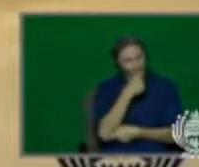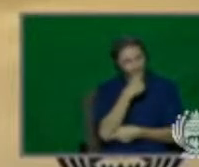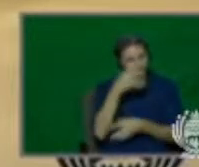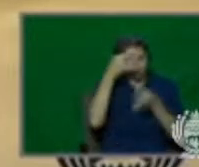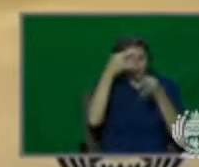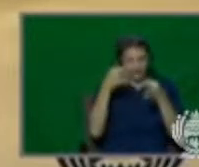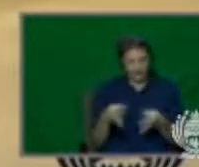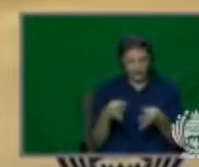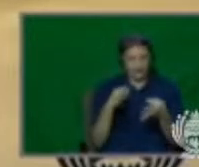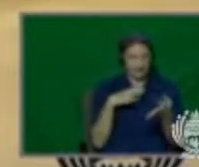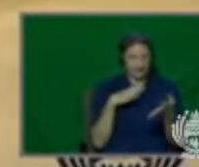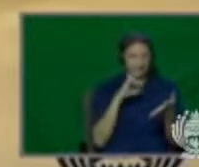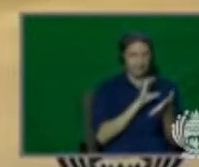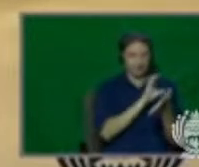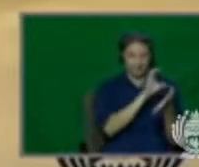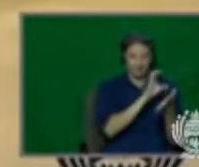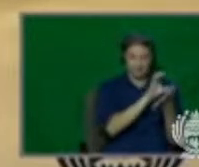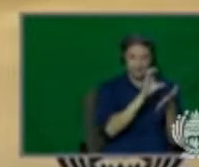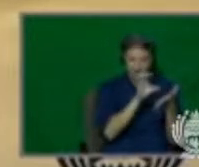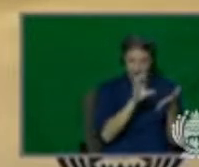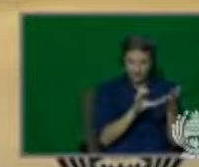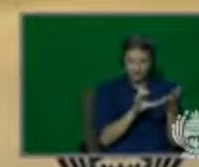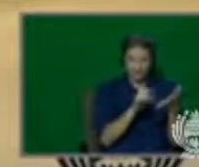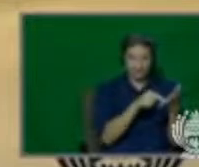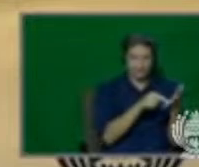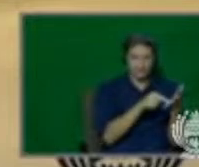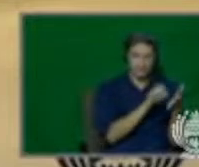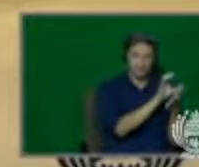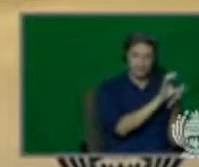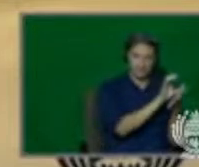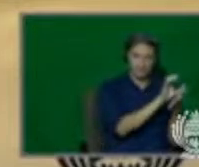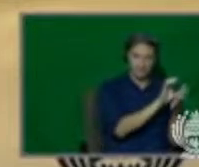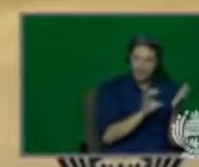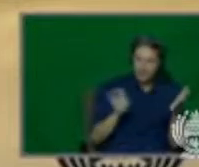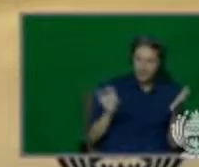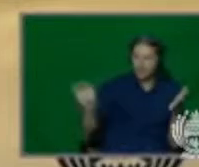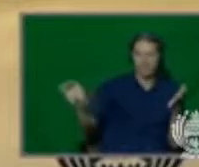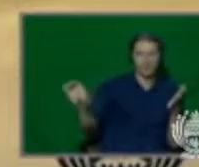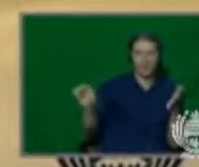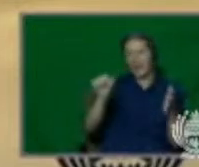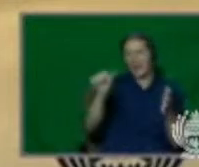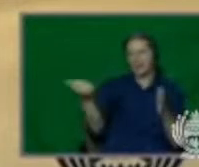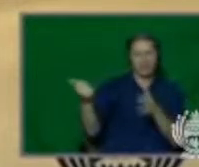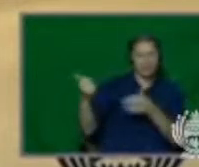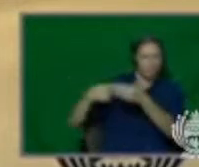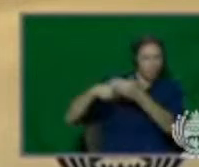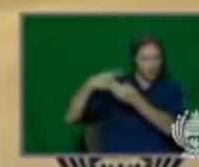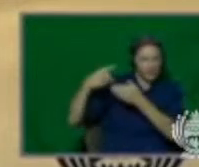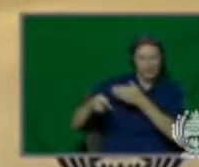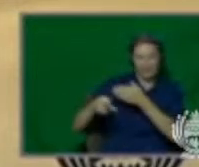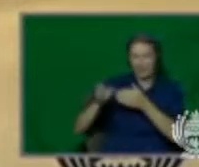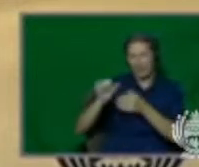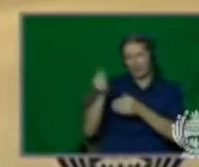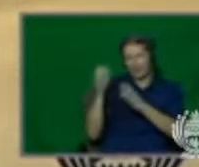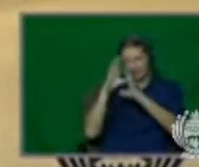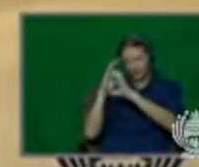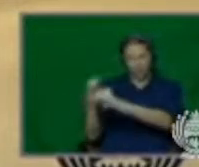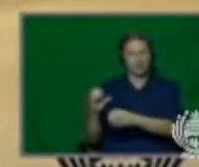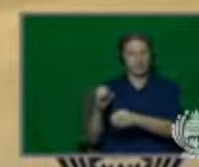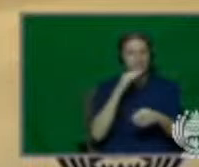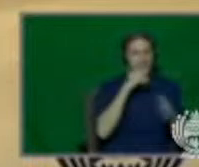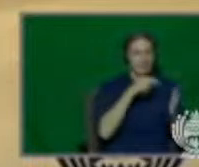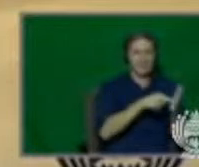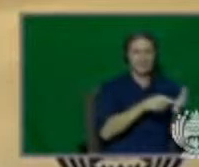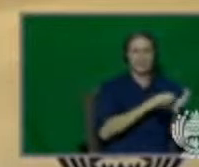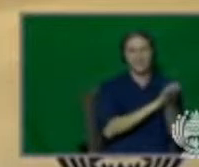Deferring the funding of these sectors further would compromise the government's ability to meet its constitutional obligation